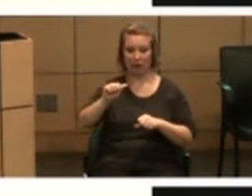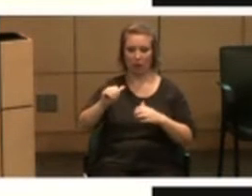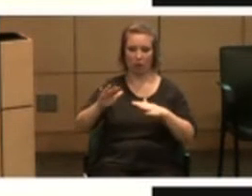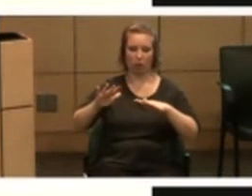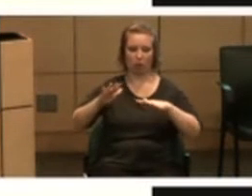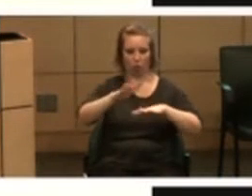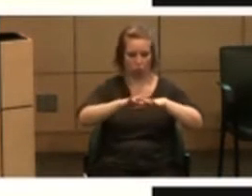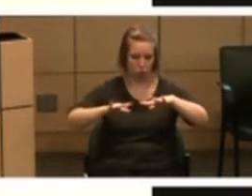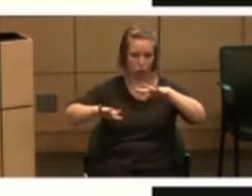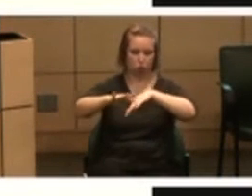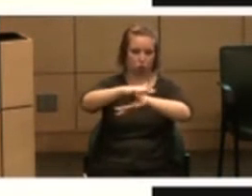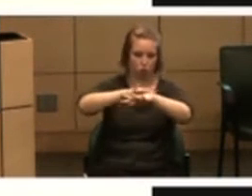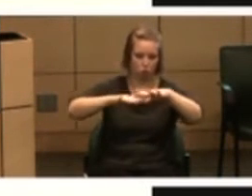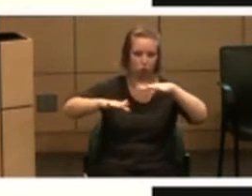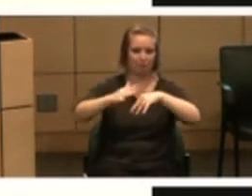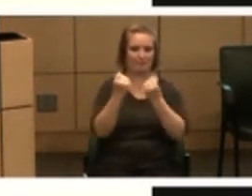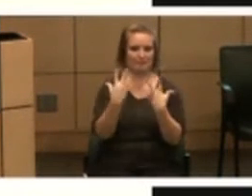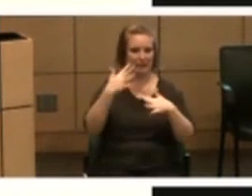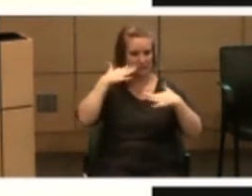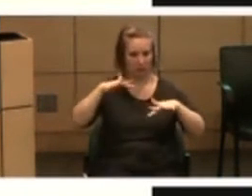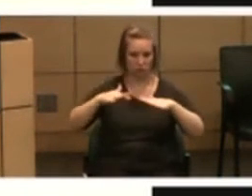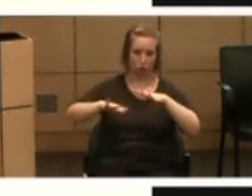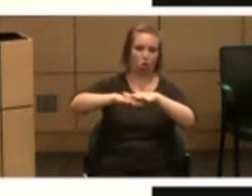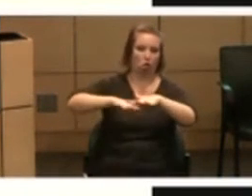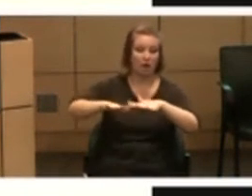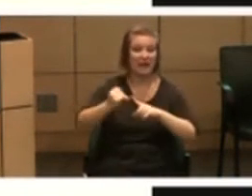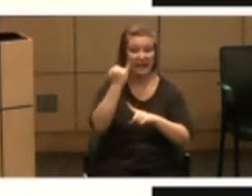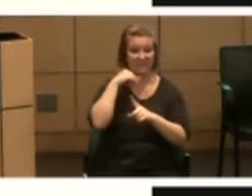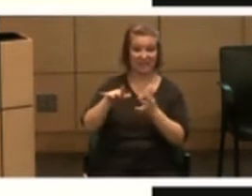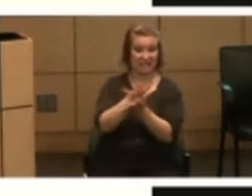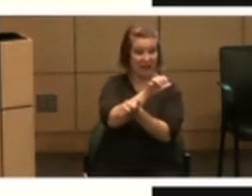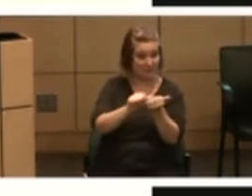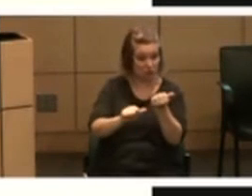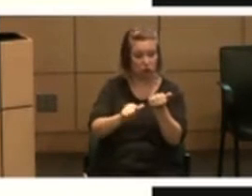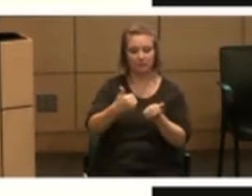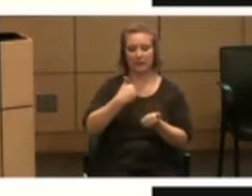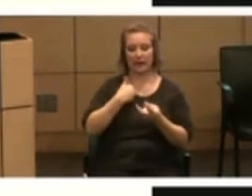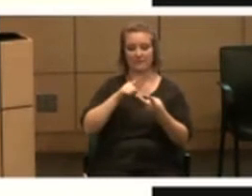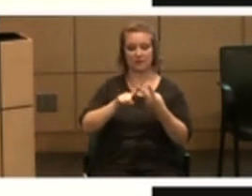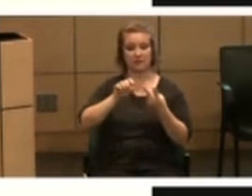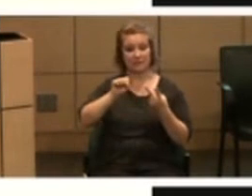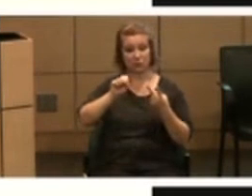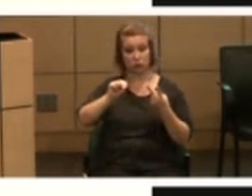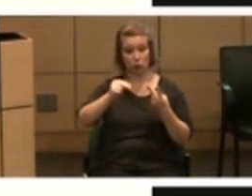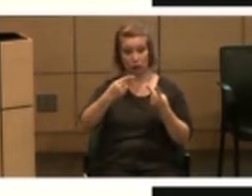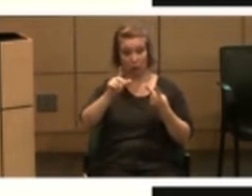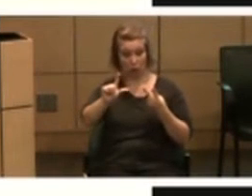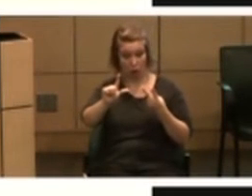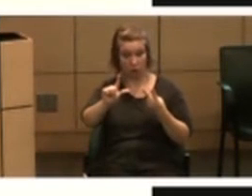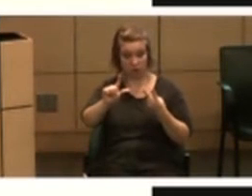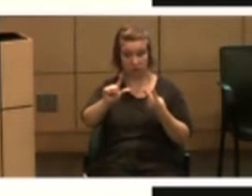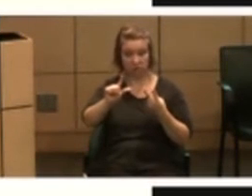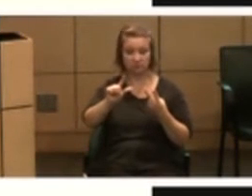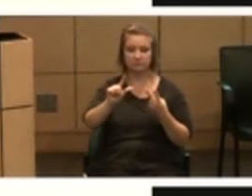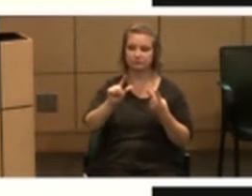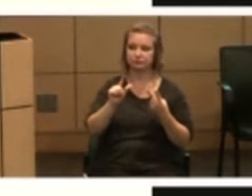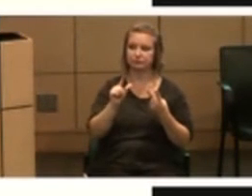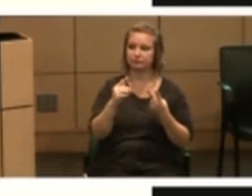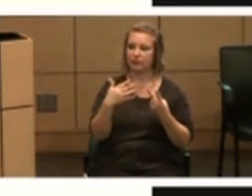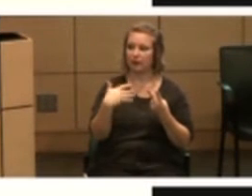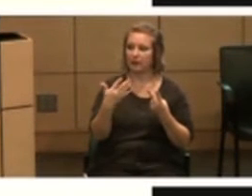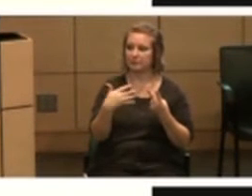We know also that if the cochlea is damaged or if a child has a sensory neural hearing loss that involves